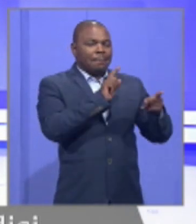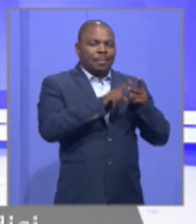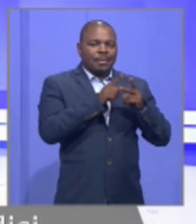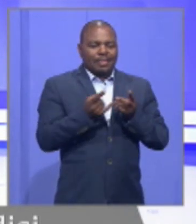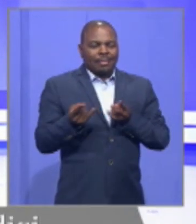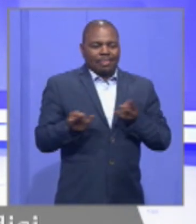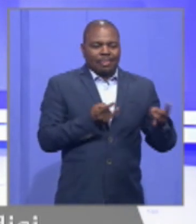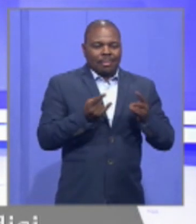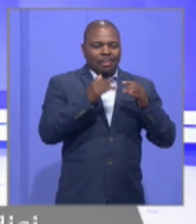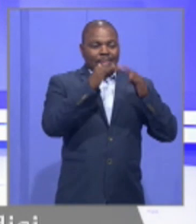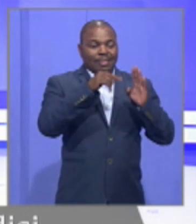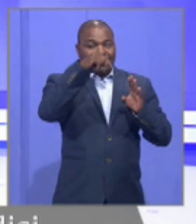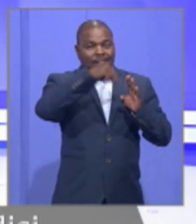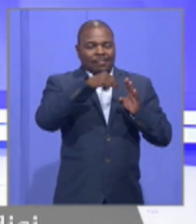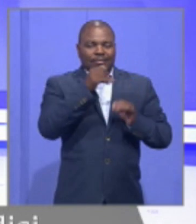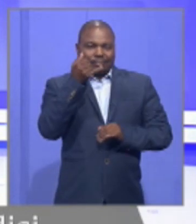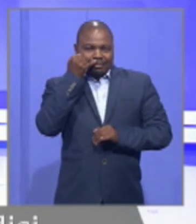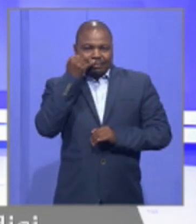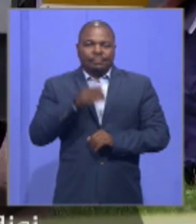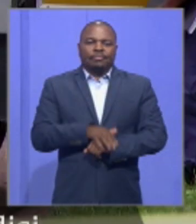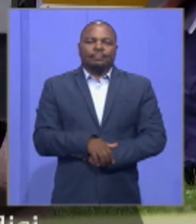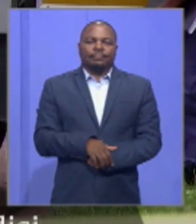ka diritibatsi.